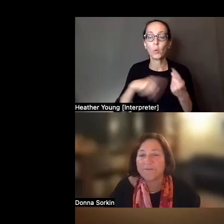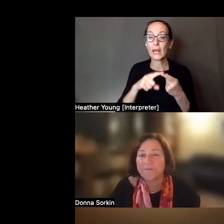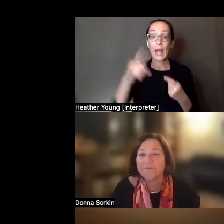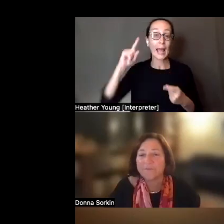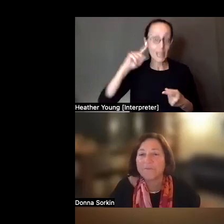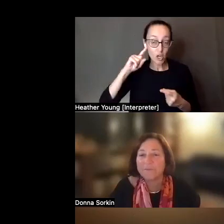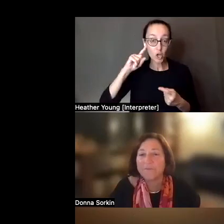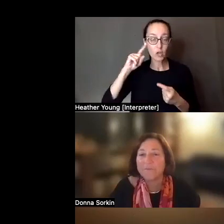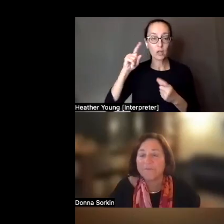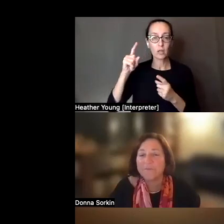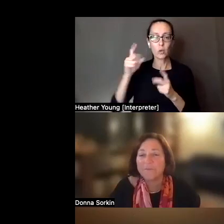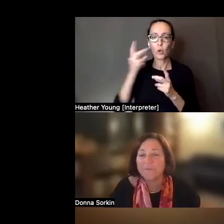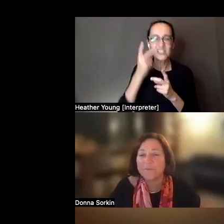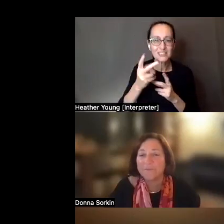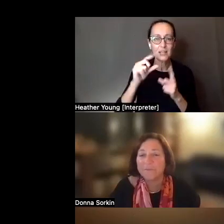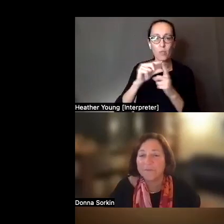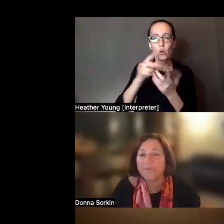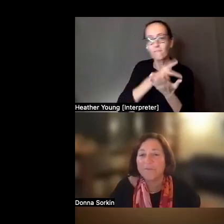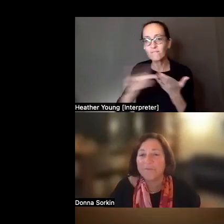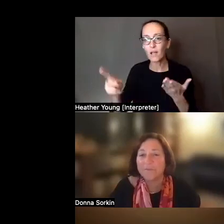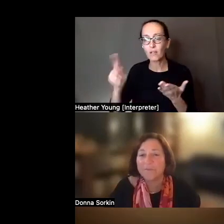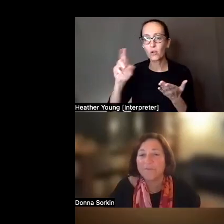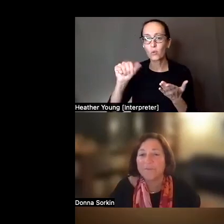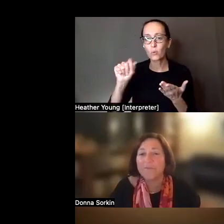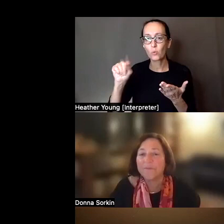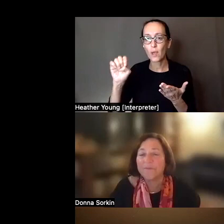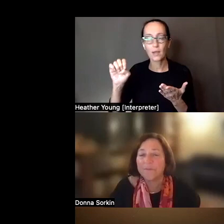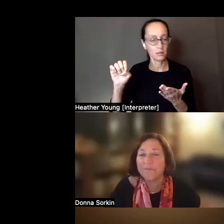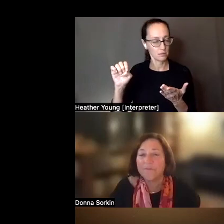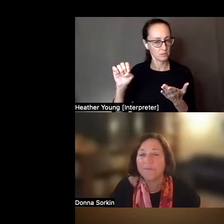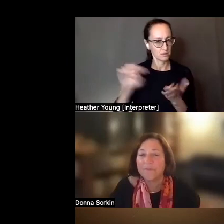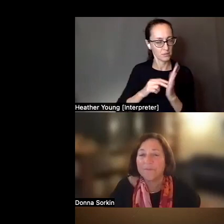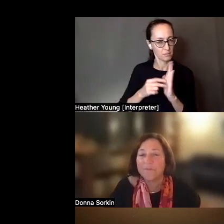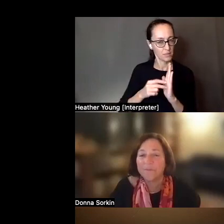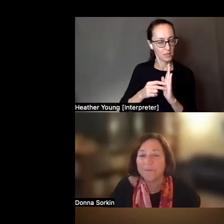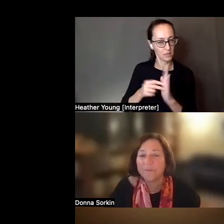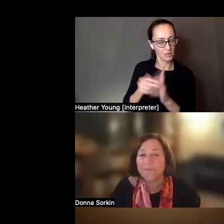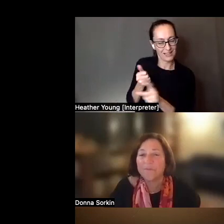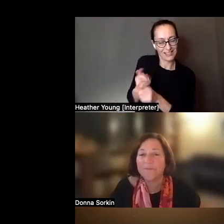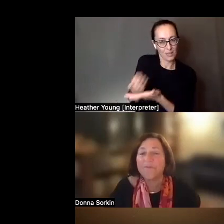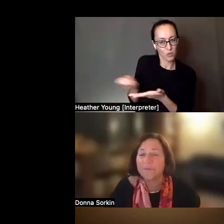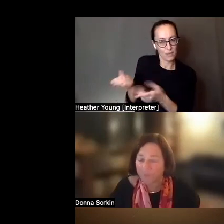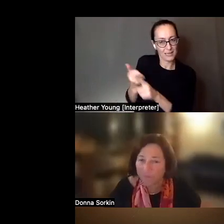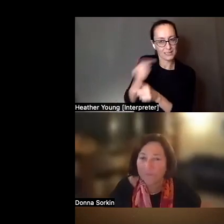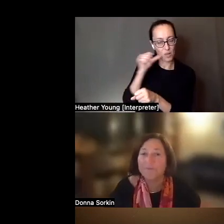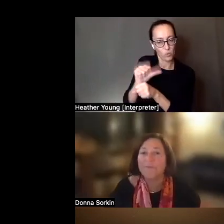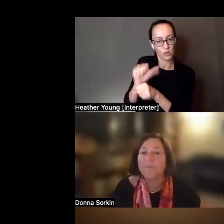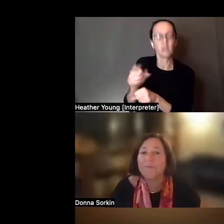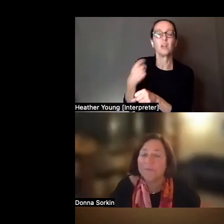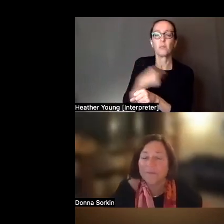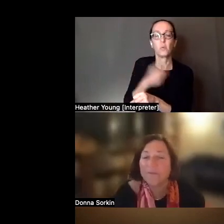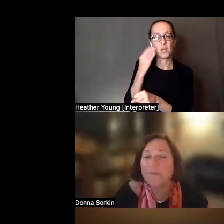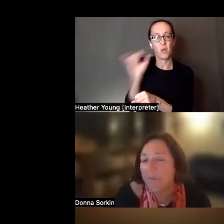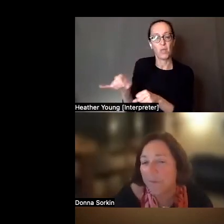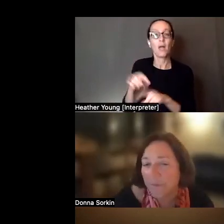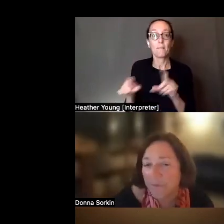assumption was that it was, medically speaking, the device, there's a problem, it's not working. And we know those cases. But